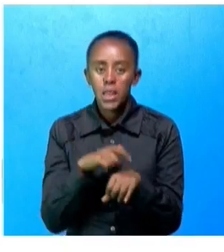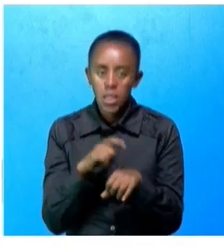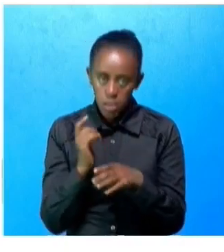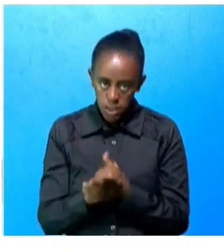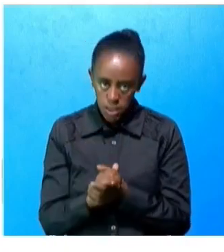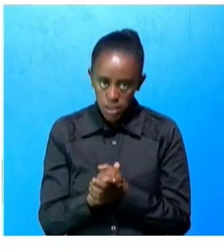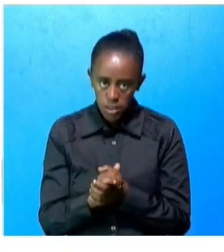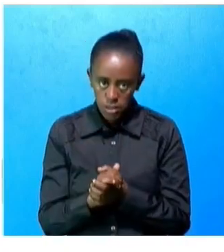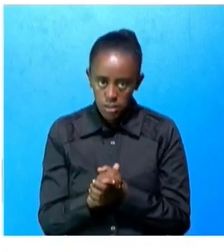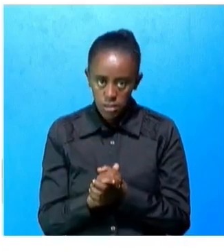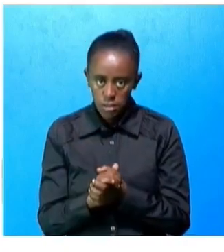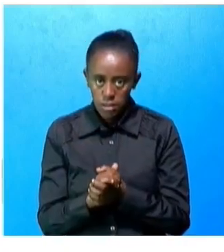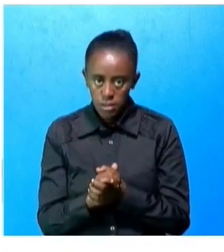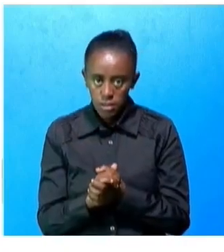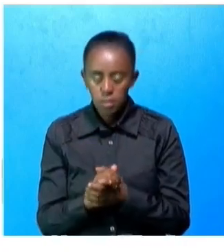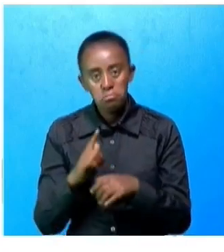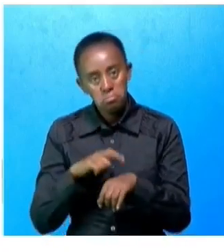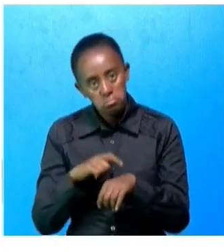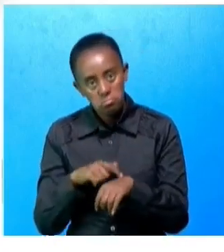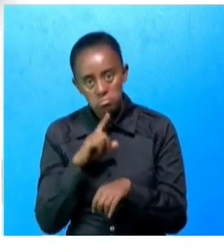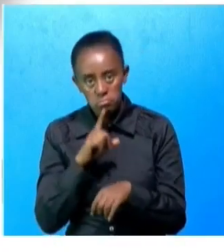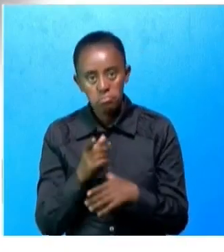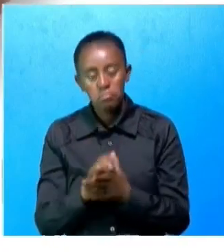Still now type 1 conditional tense.